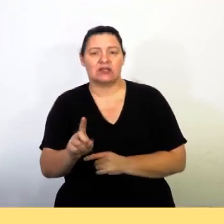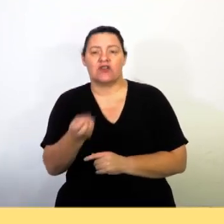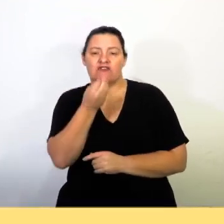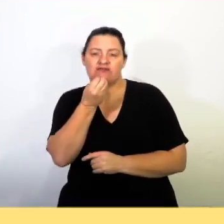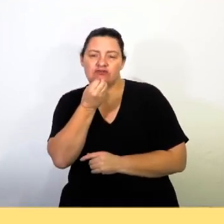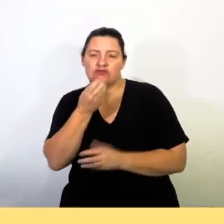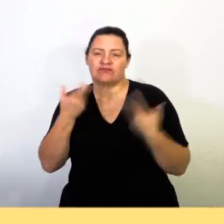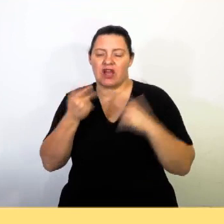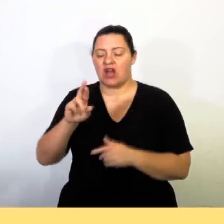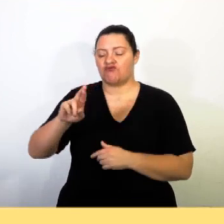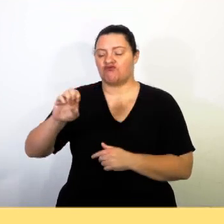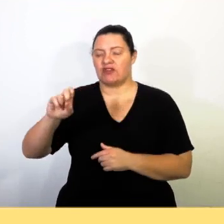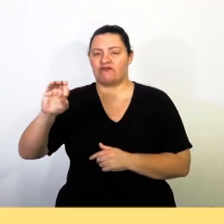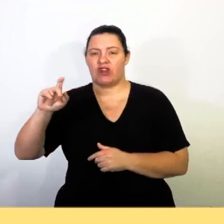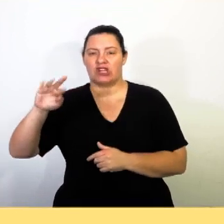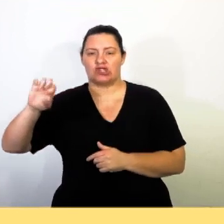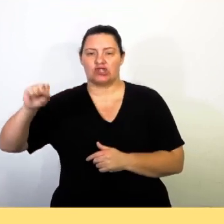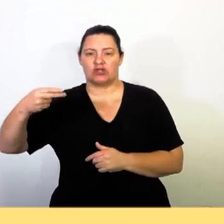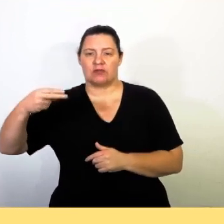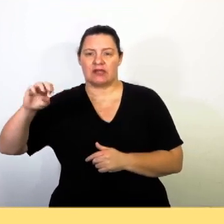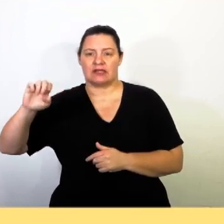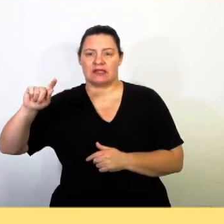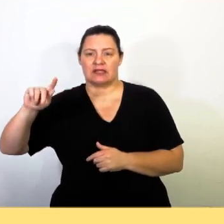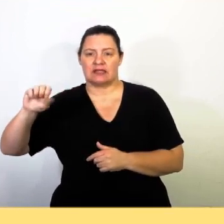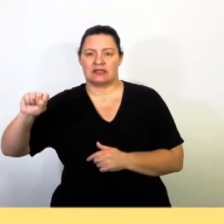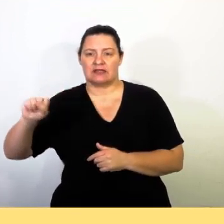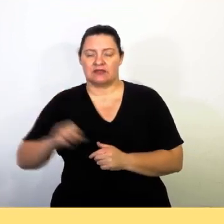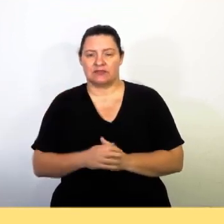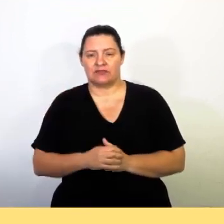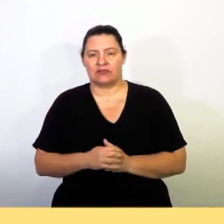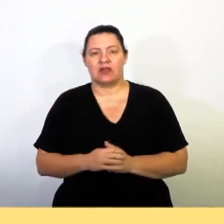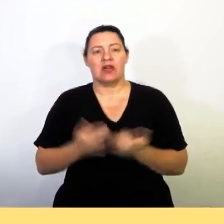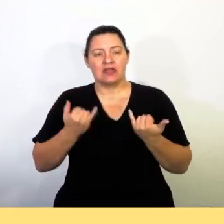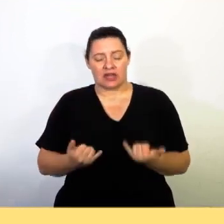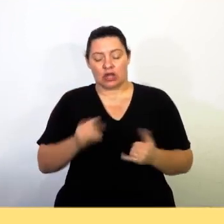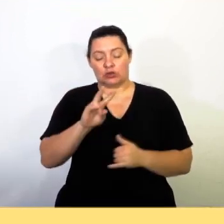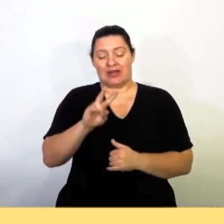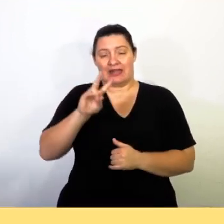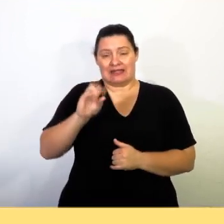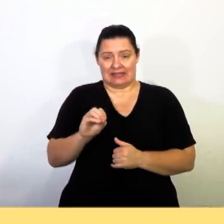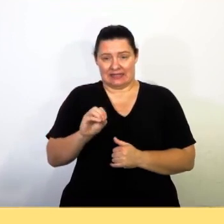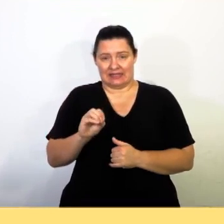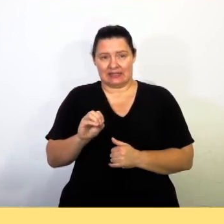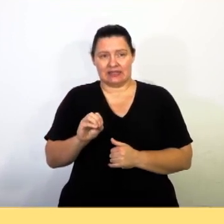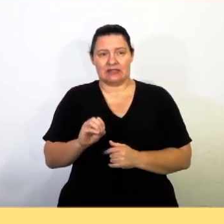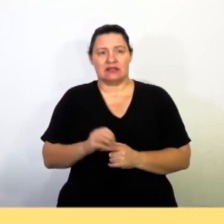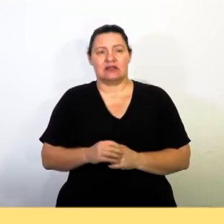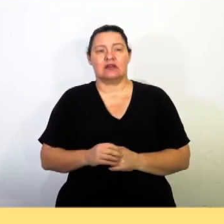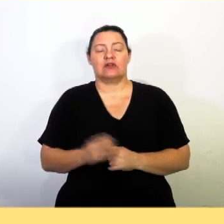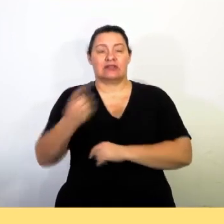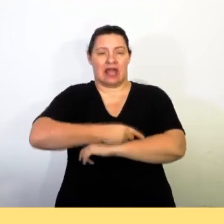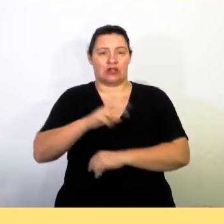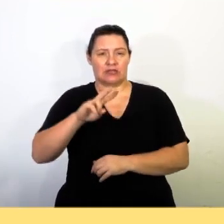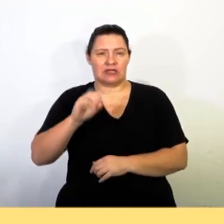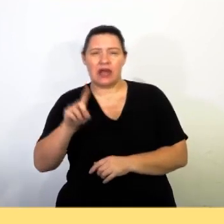refreshments. For refreshments. Here's my refreshments. And then the next one is on the 20th. So day is going to